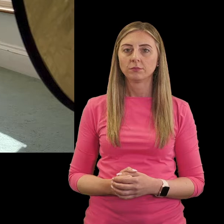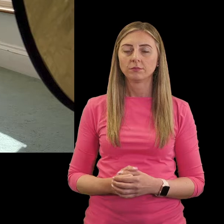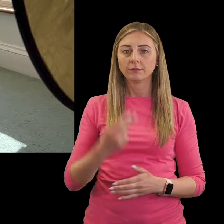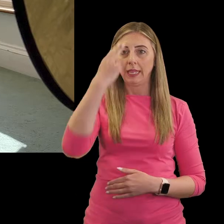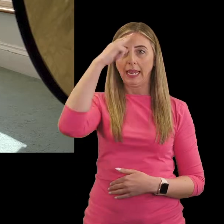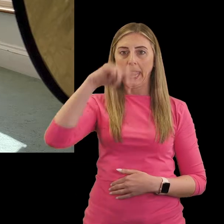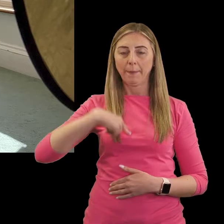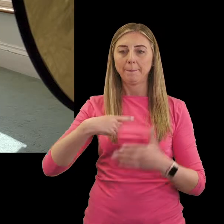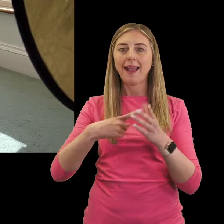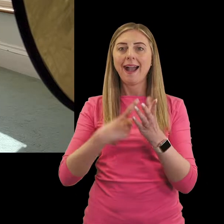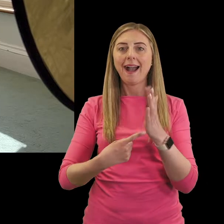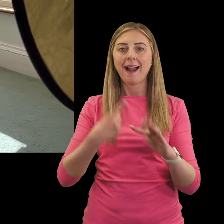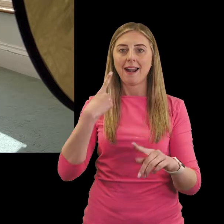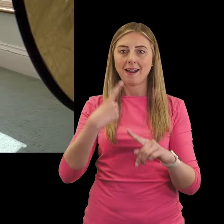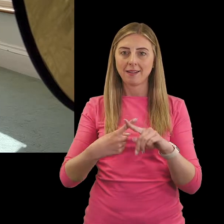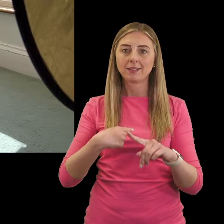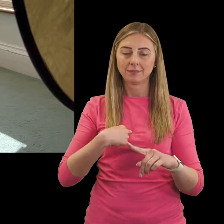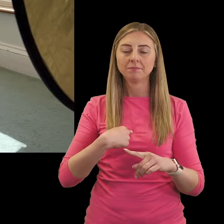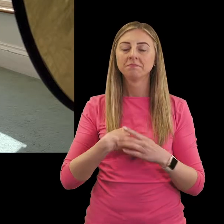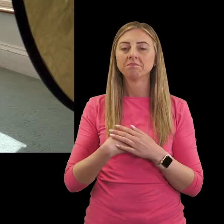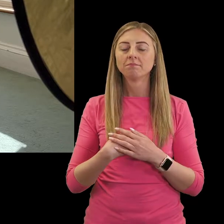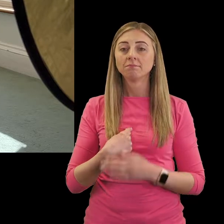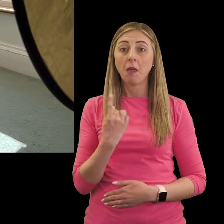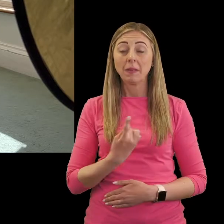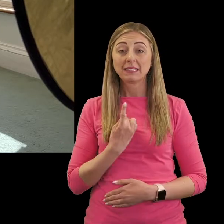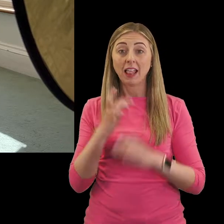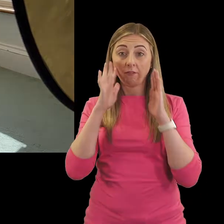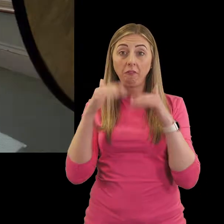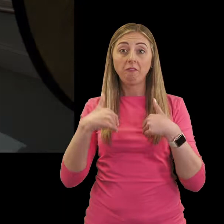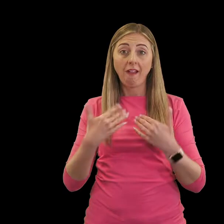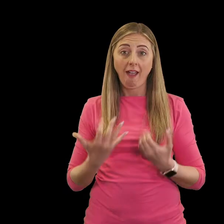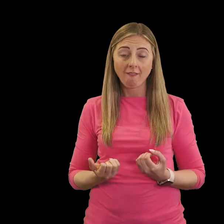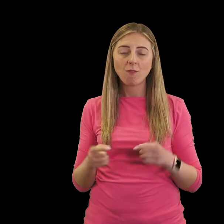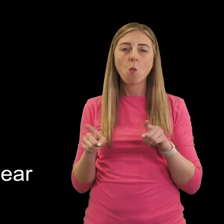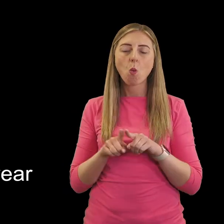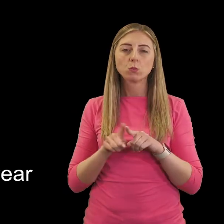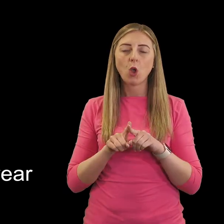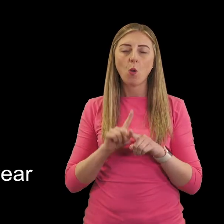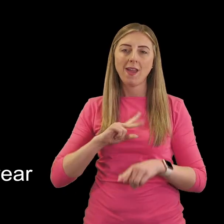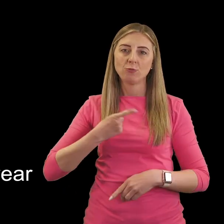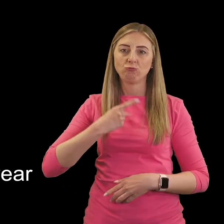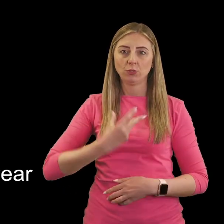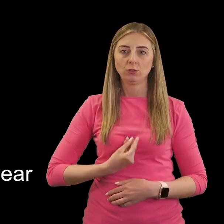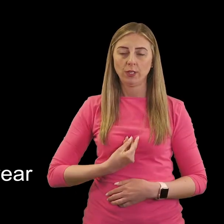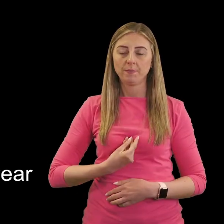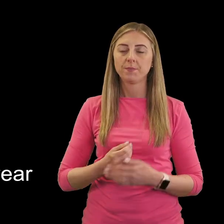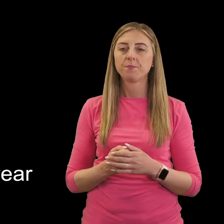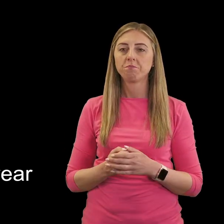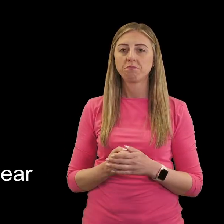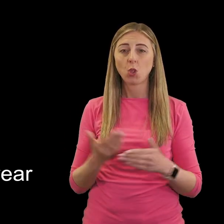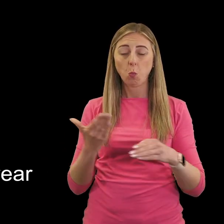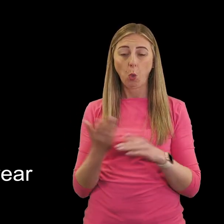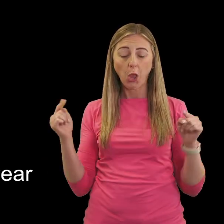My name's Alex. I'm autistic and transgender. I've been with the Trust for just